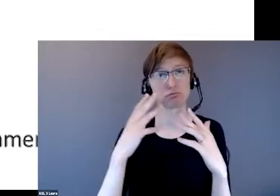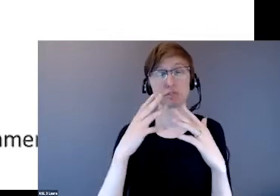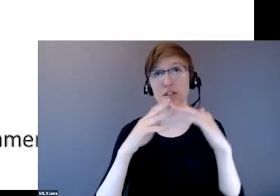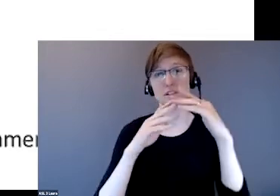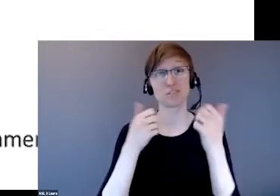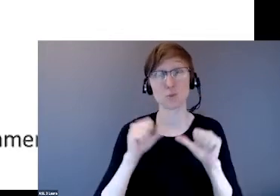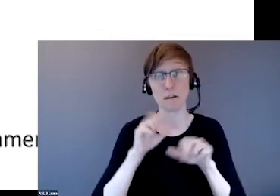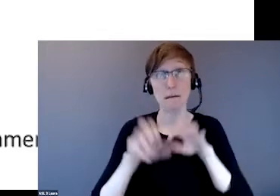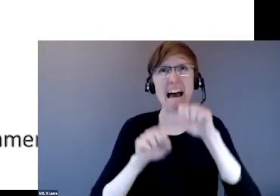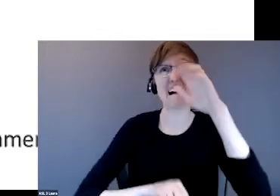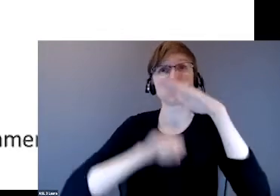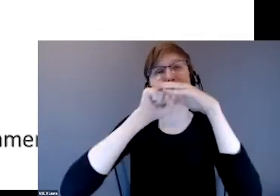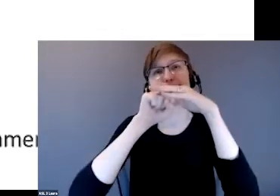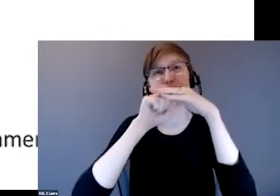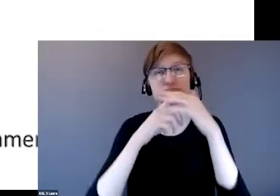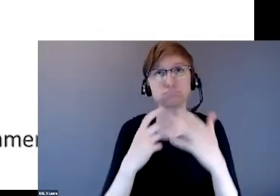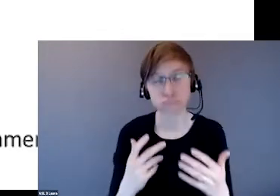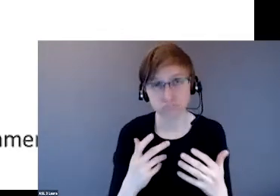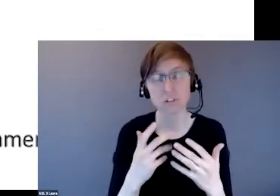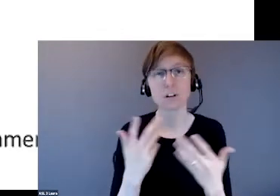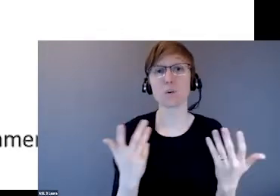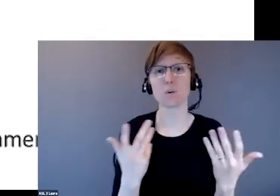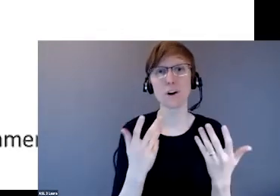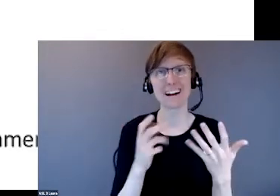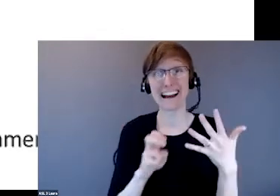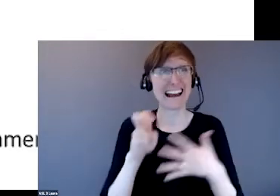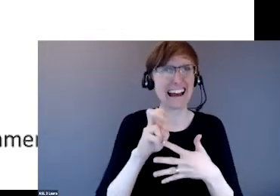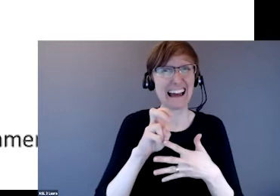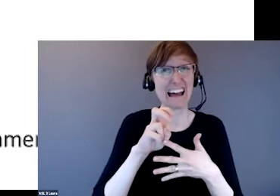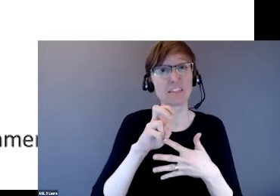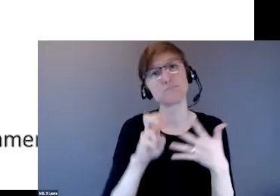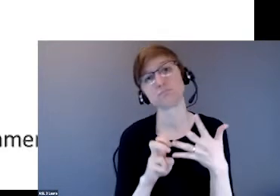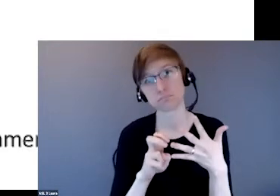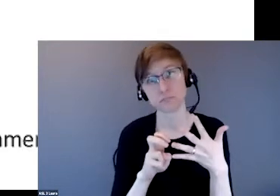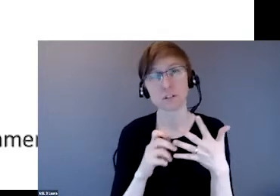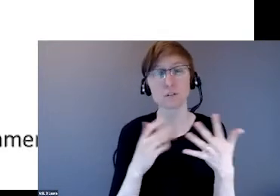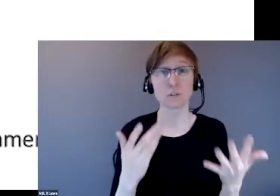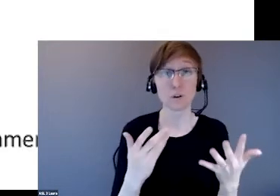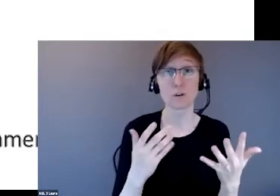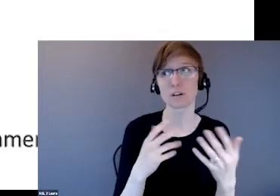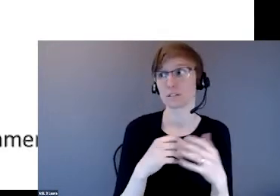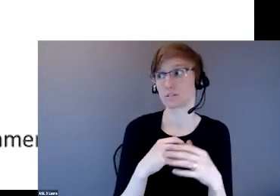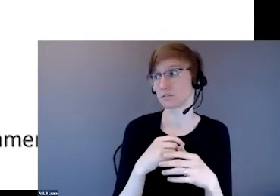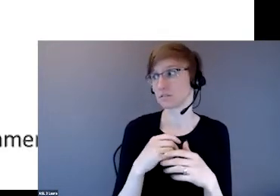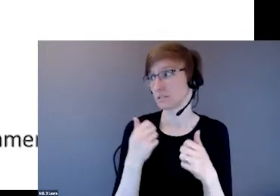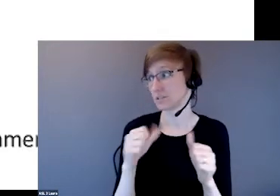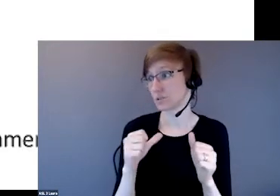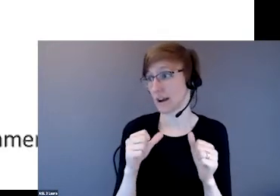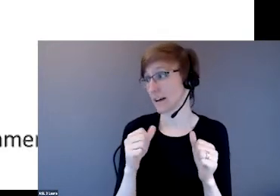shouldn't see them as necessarily absolute if those three pillars of the three-legged stool can be in place.